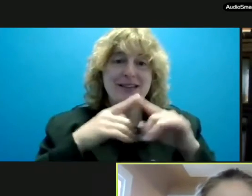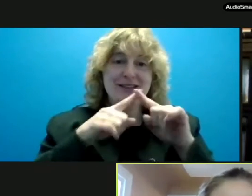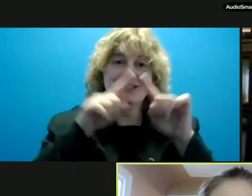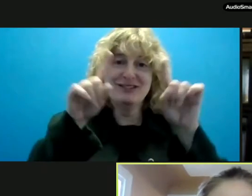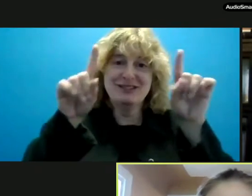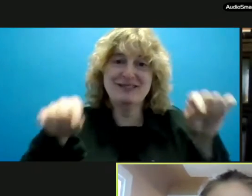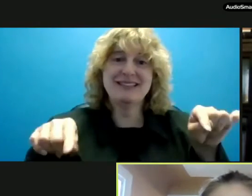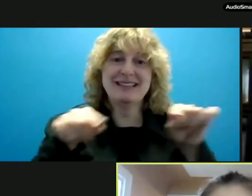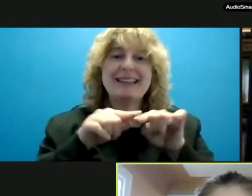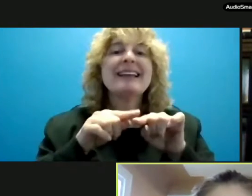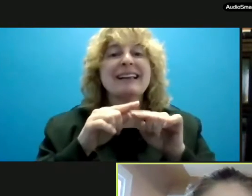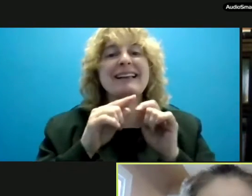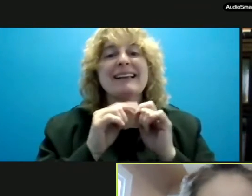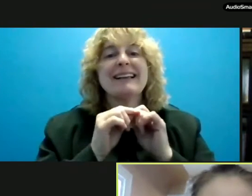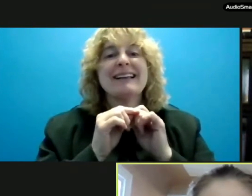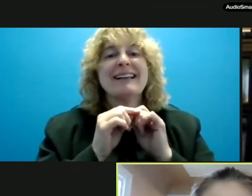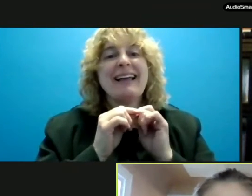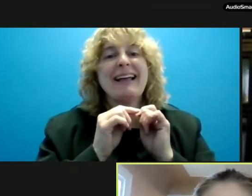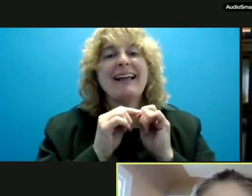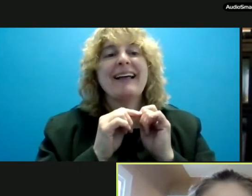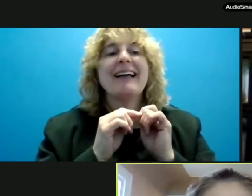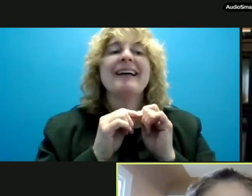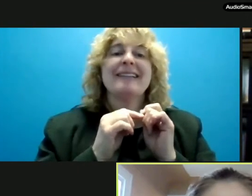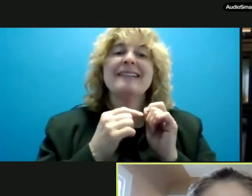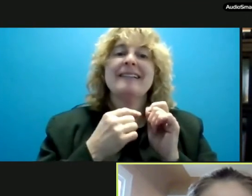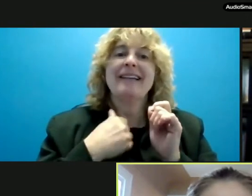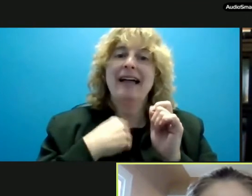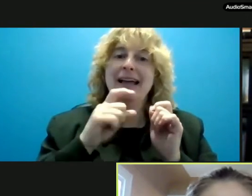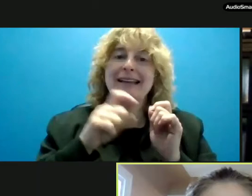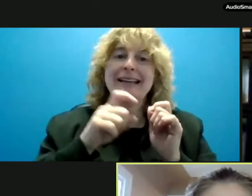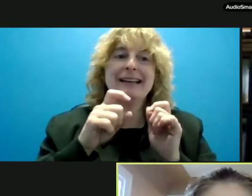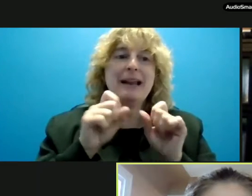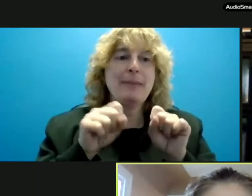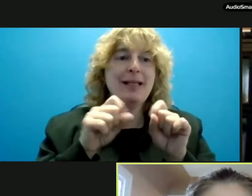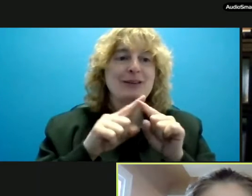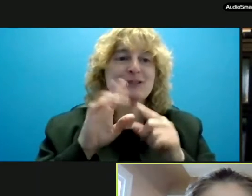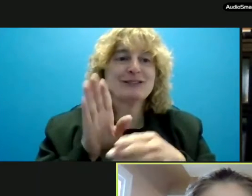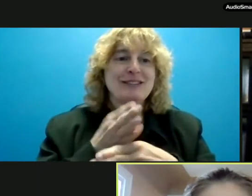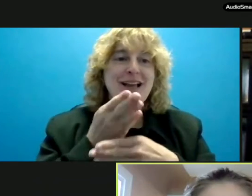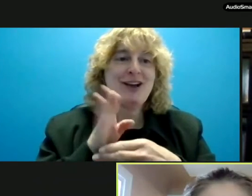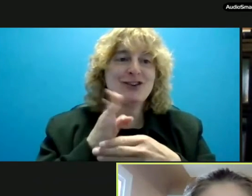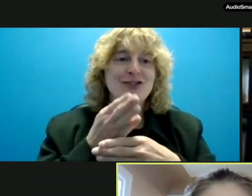I need the ability to share first.